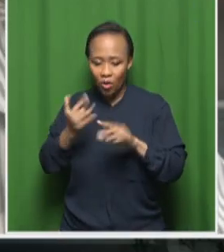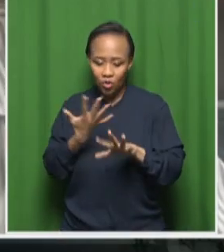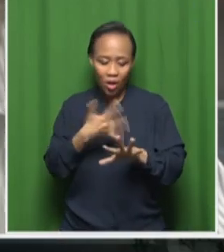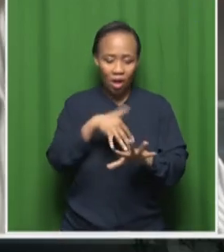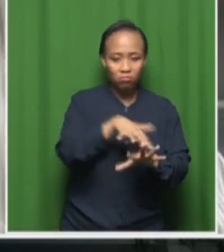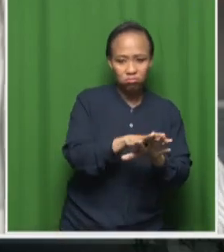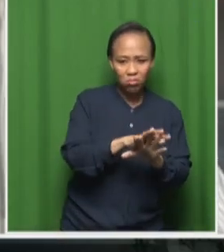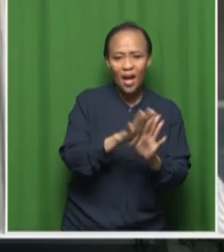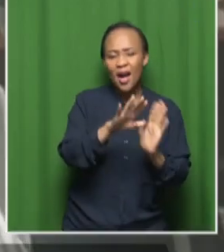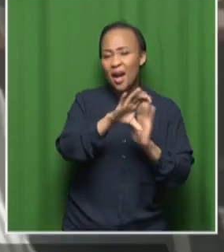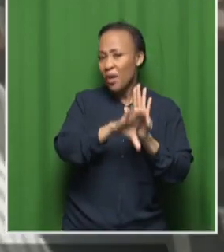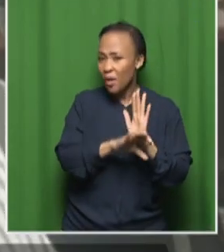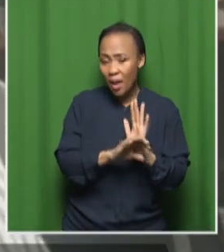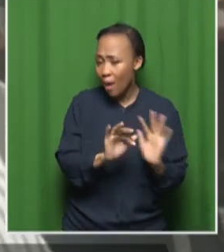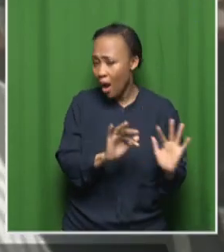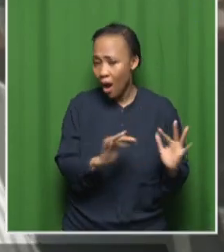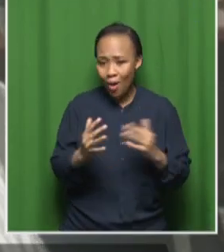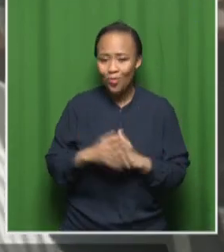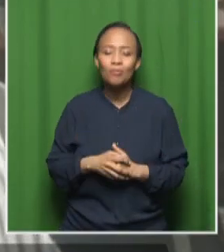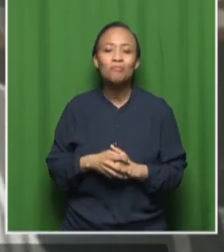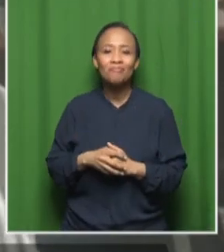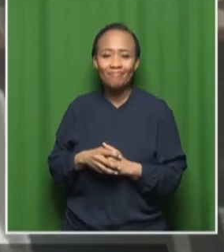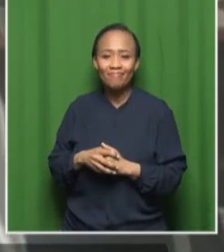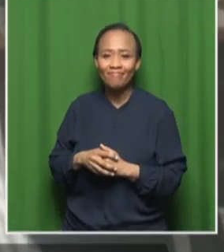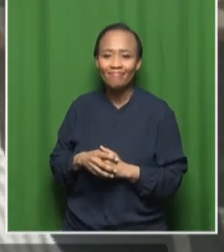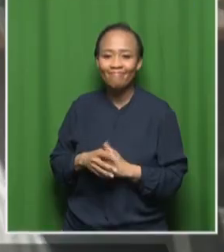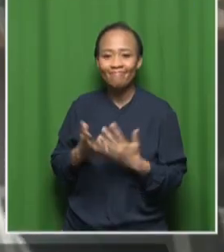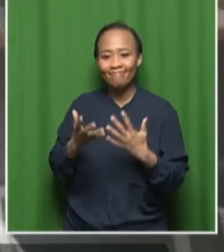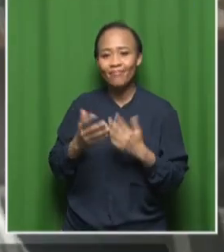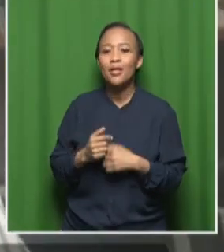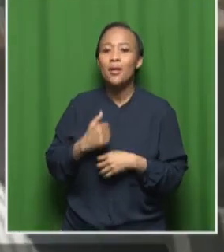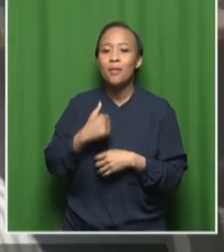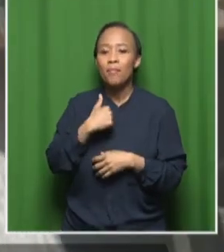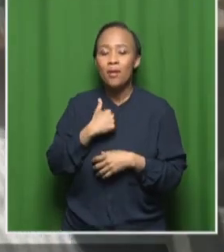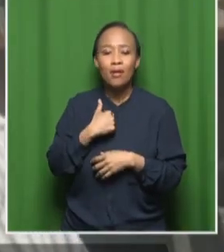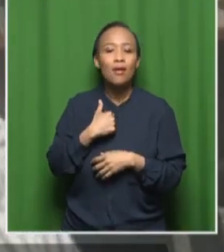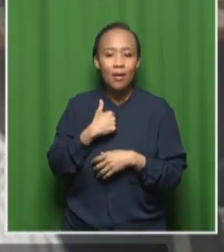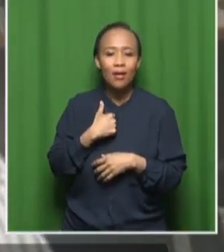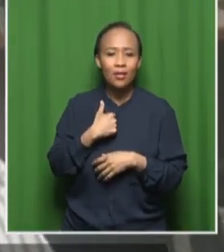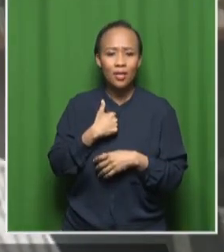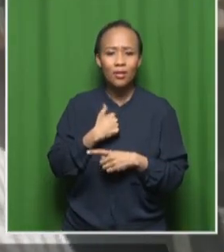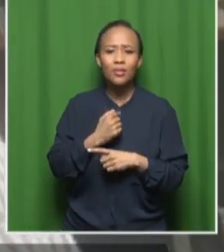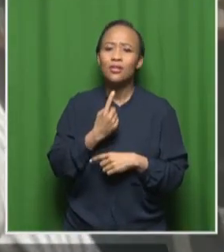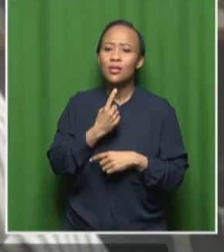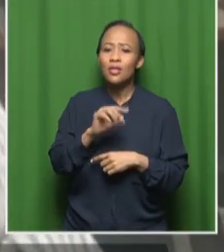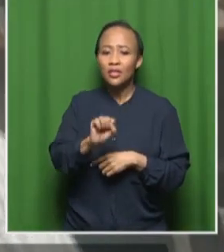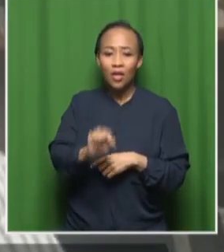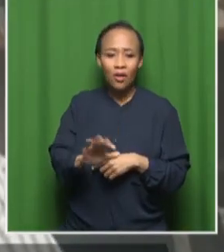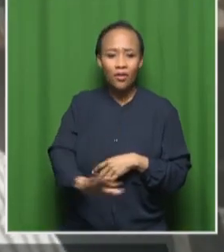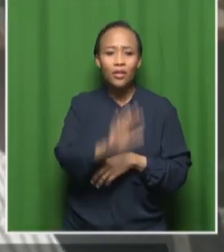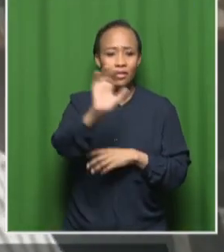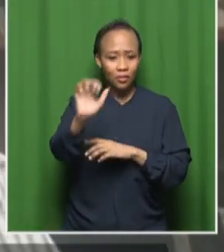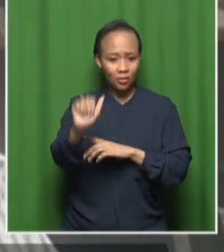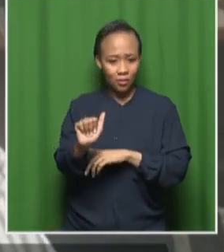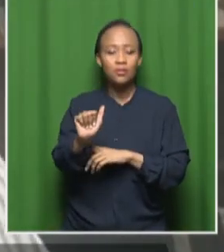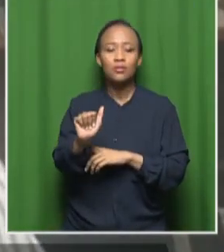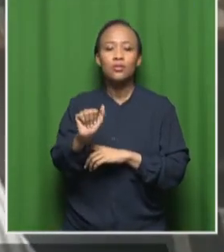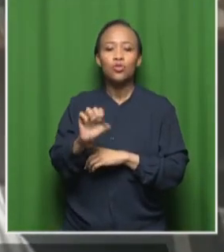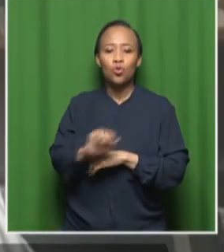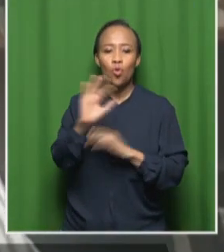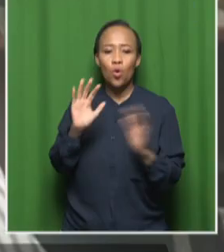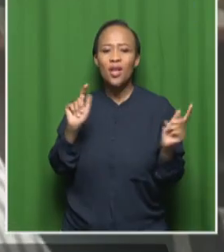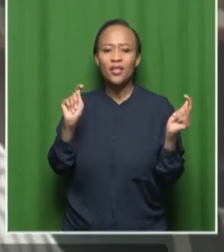if I had that answer, I would be able to revolutionize the entire school system in South Africa. Yeah. One